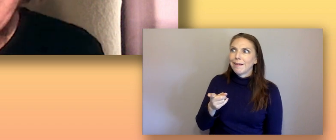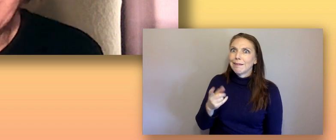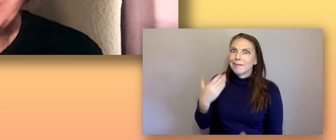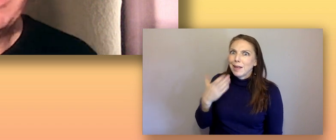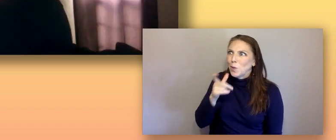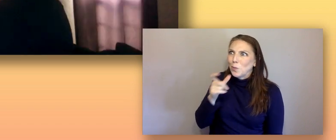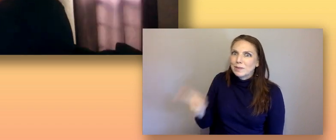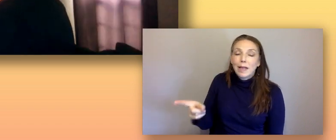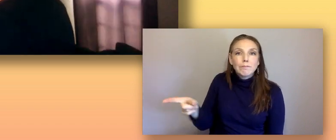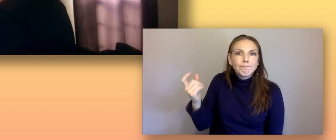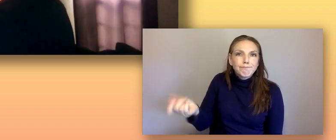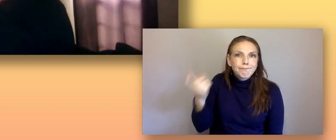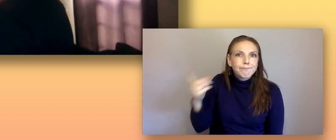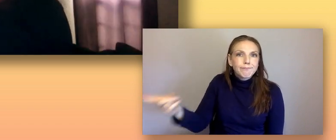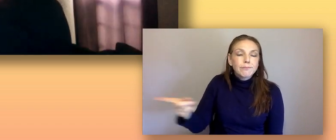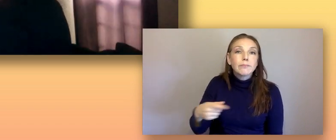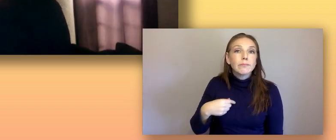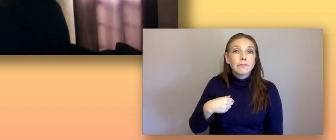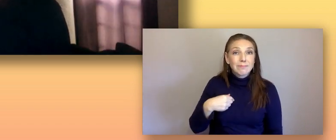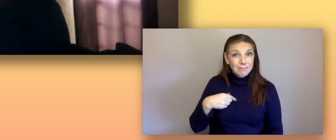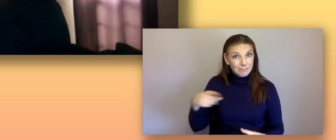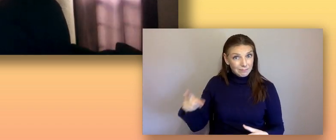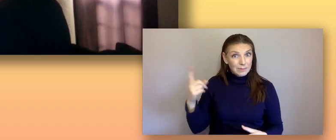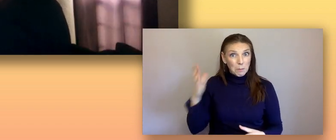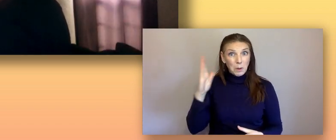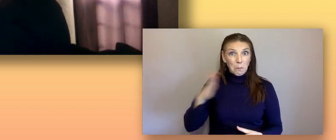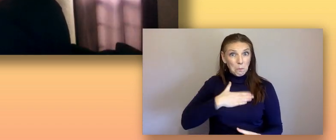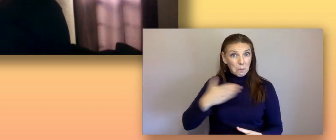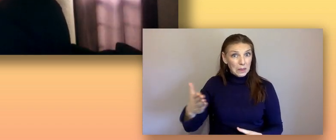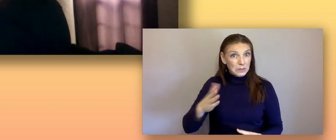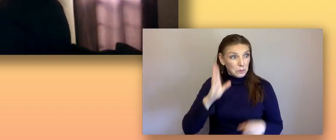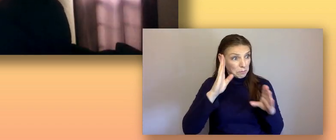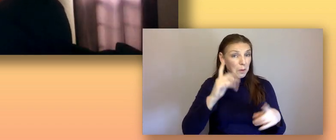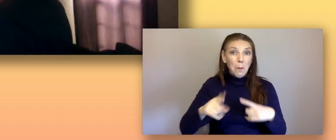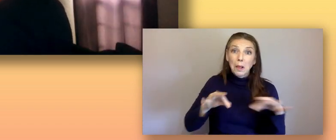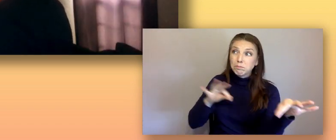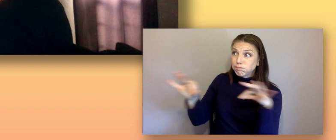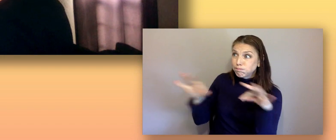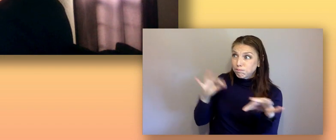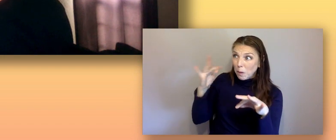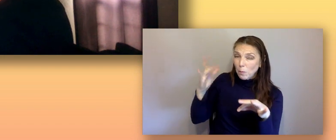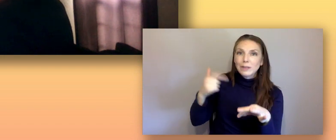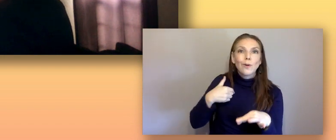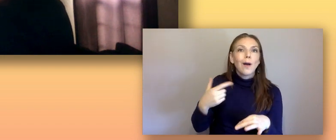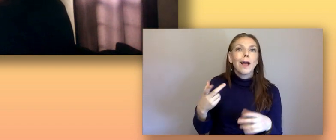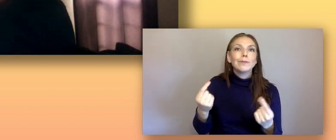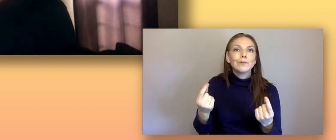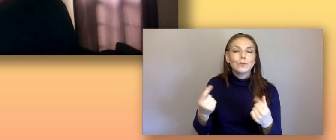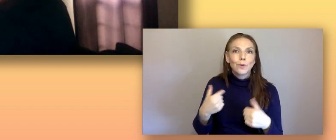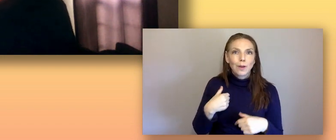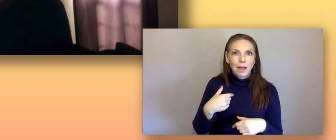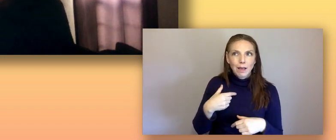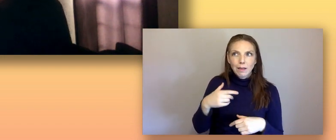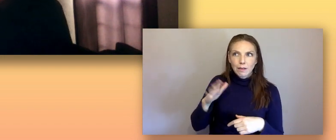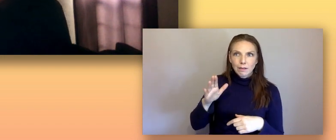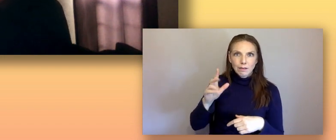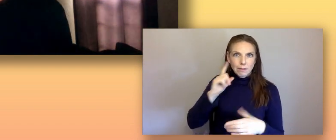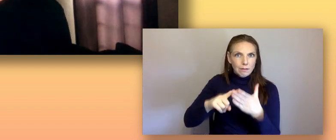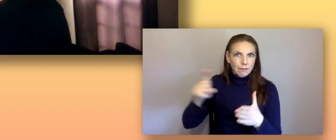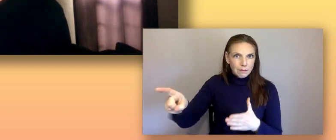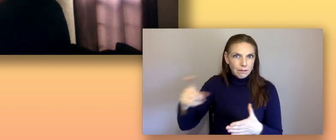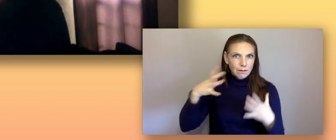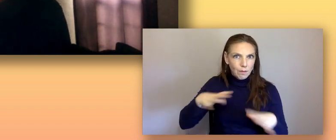How can they? And let's face it, nobody has a long enough attention span for me to explain it to them. So I compensate by trying really quickly